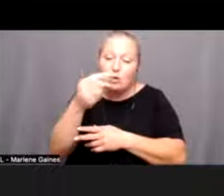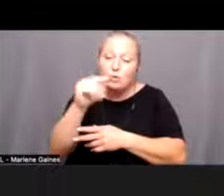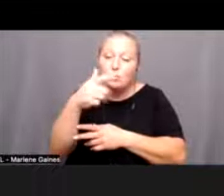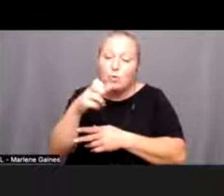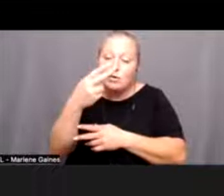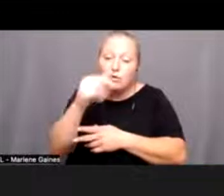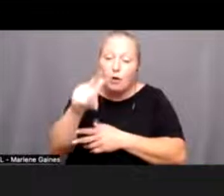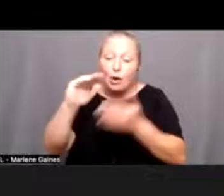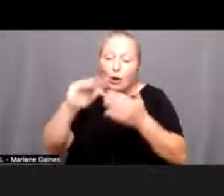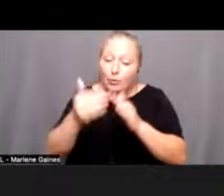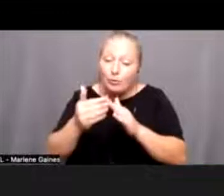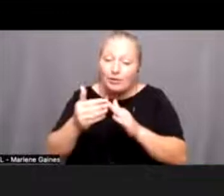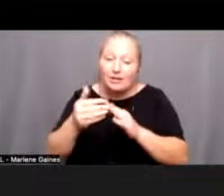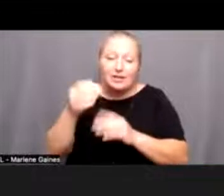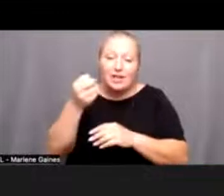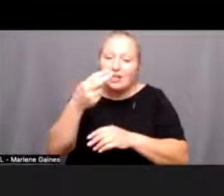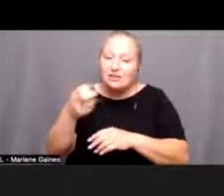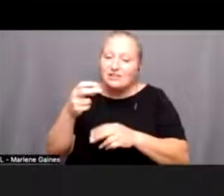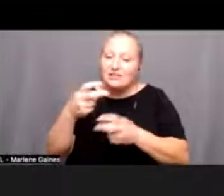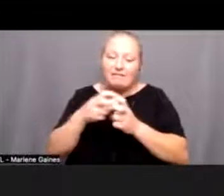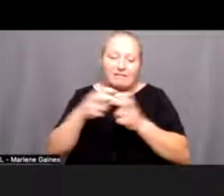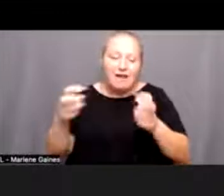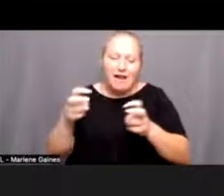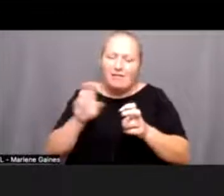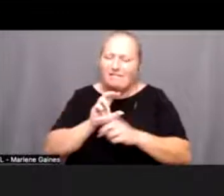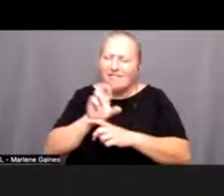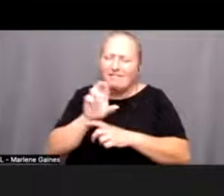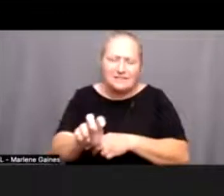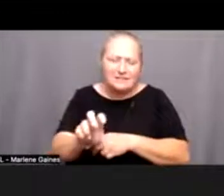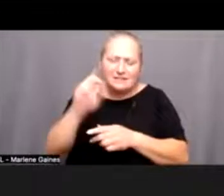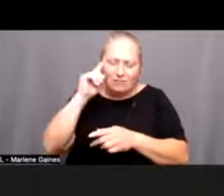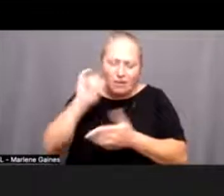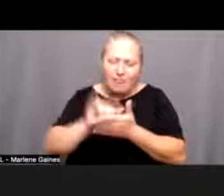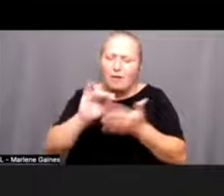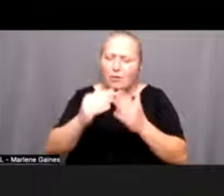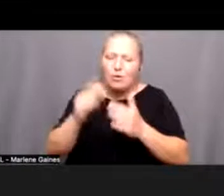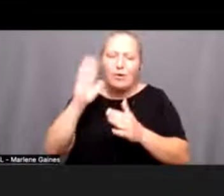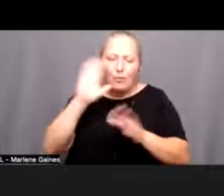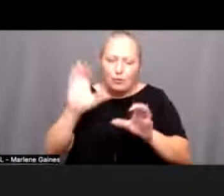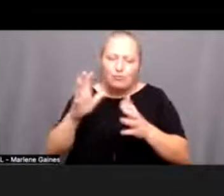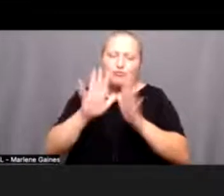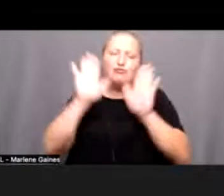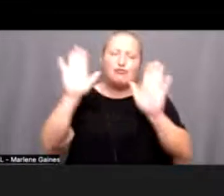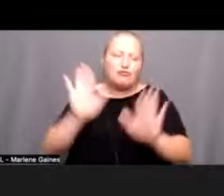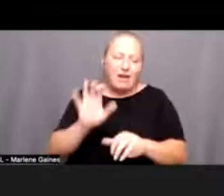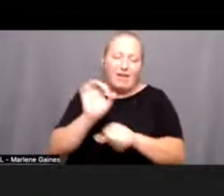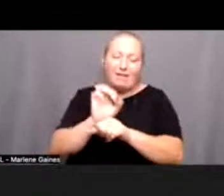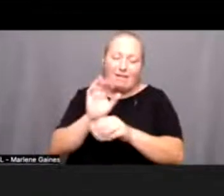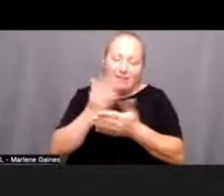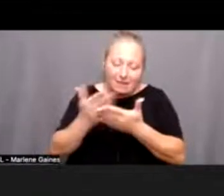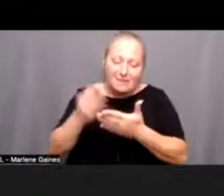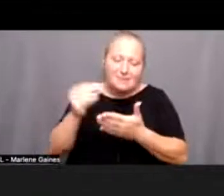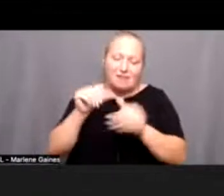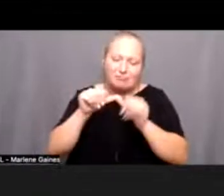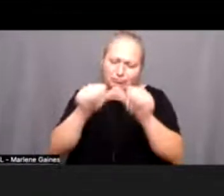community. She's very invested in that community, and she will do great things and continue the work there for students